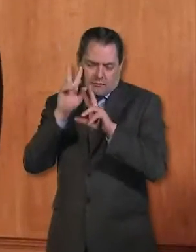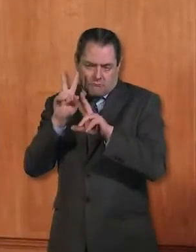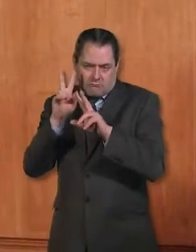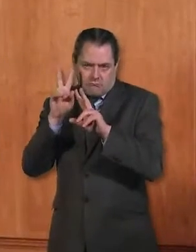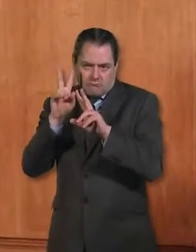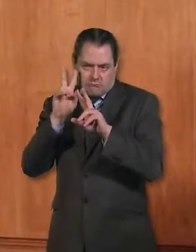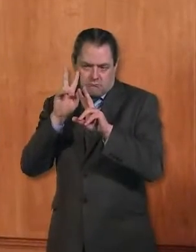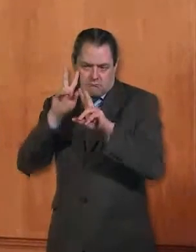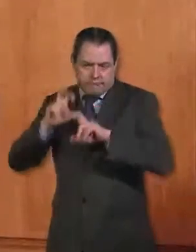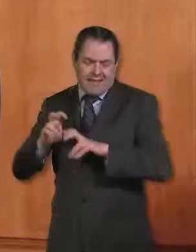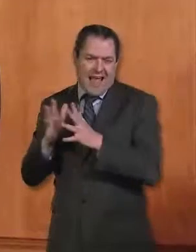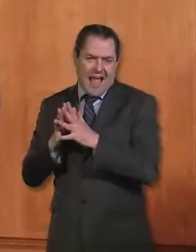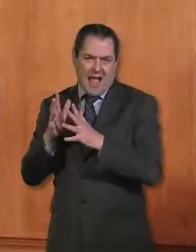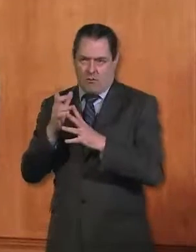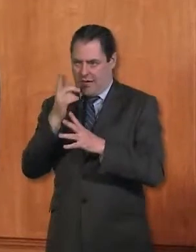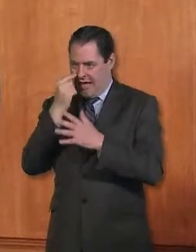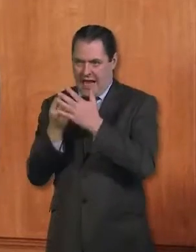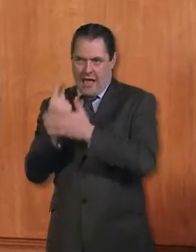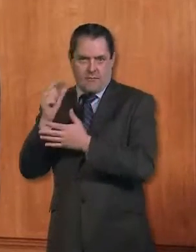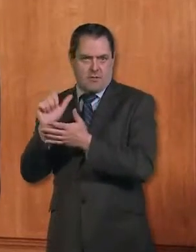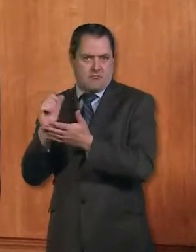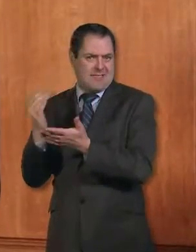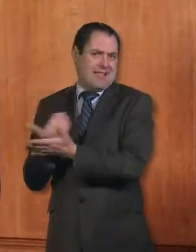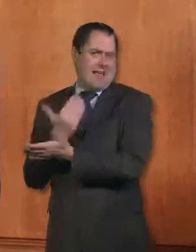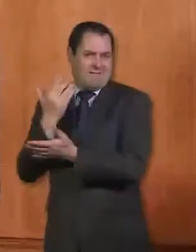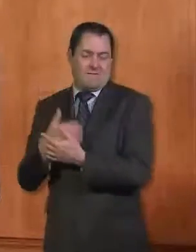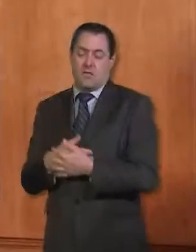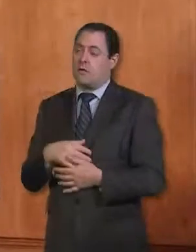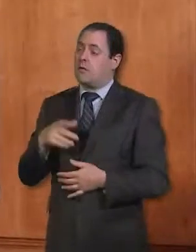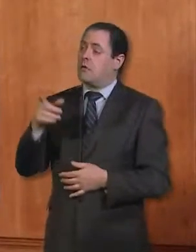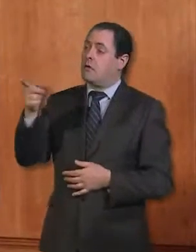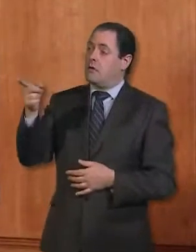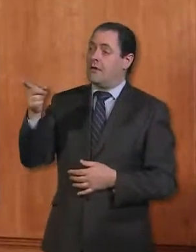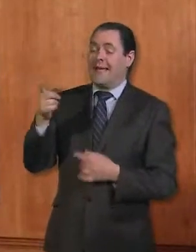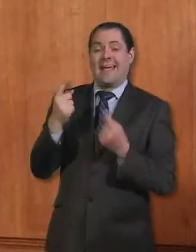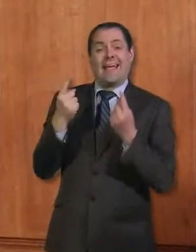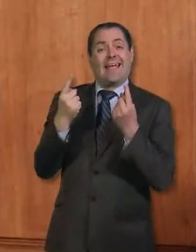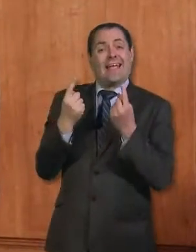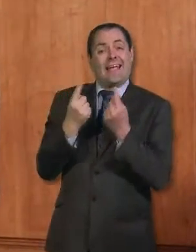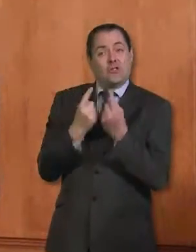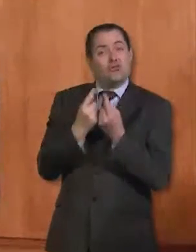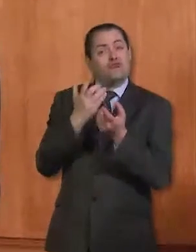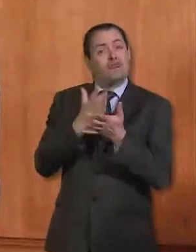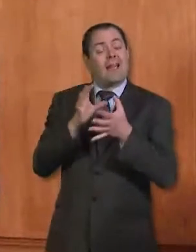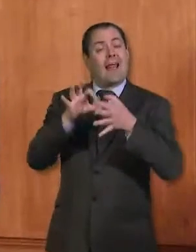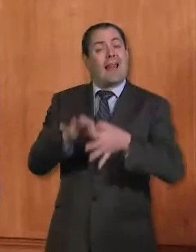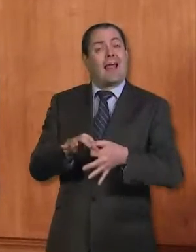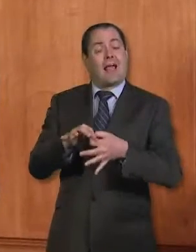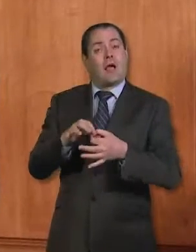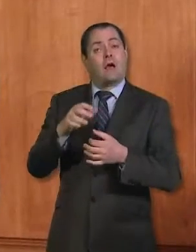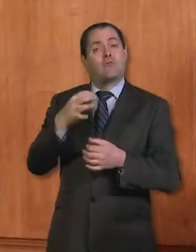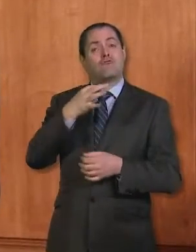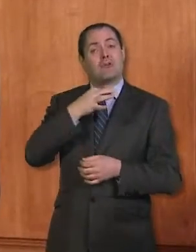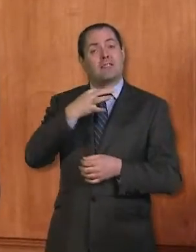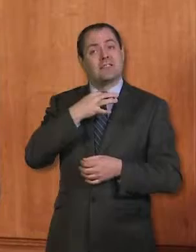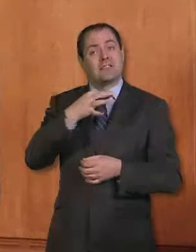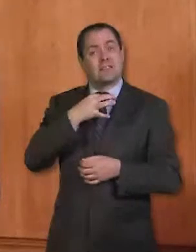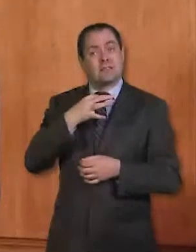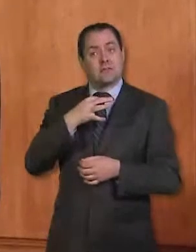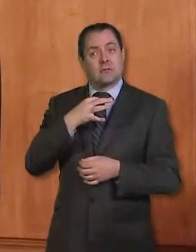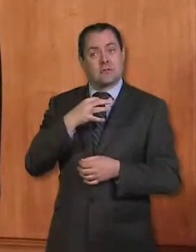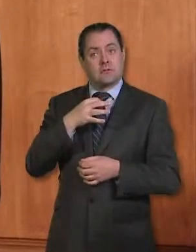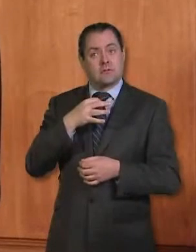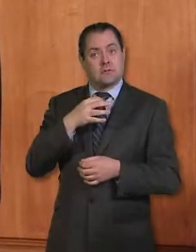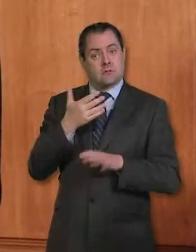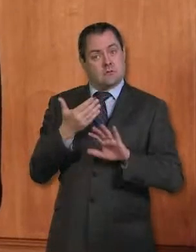issue here is all about risk. And we know that if social distancing measures are being implemented well, as they are,